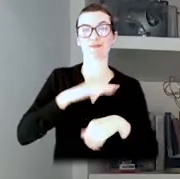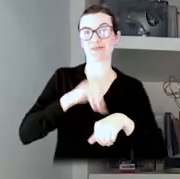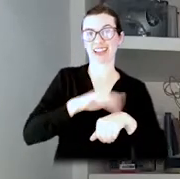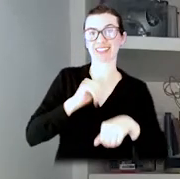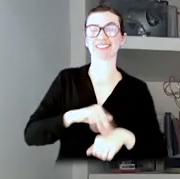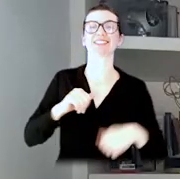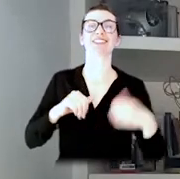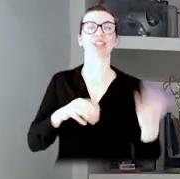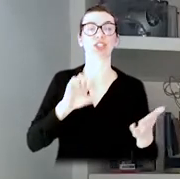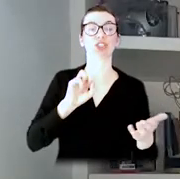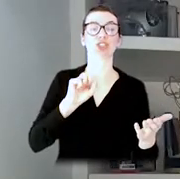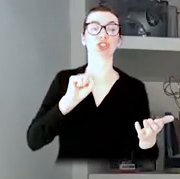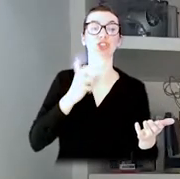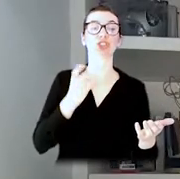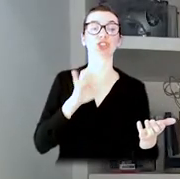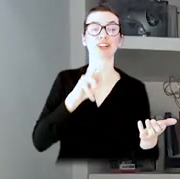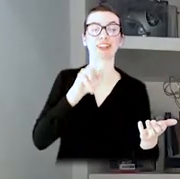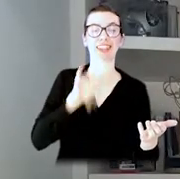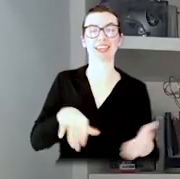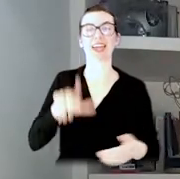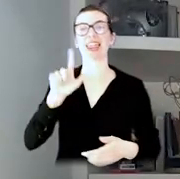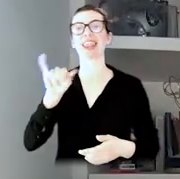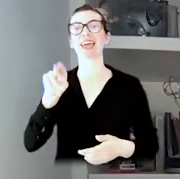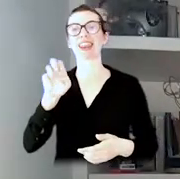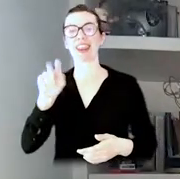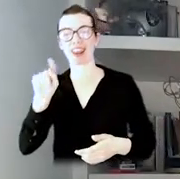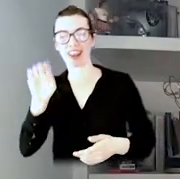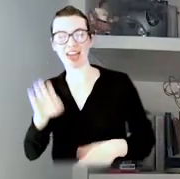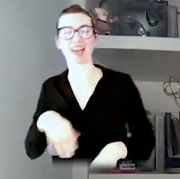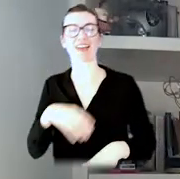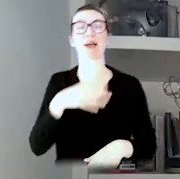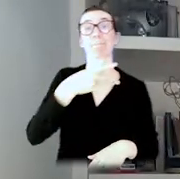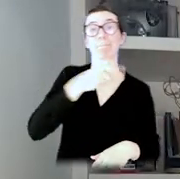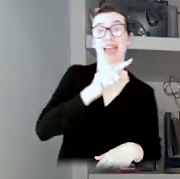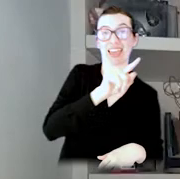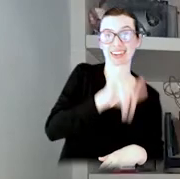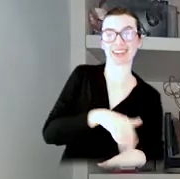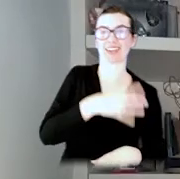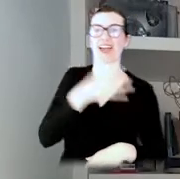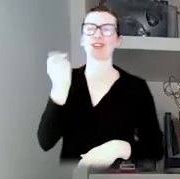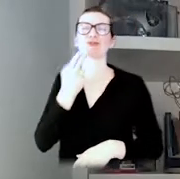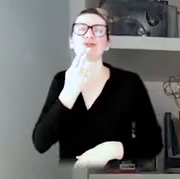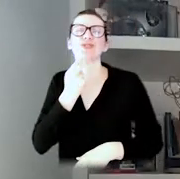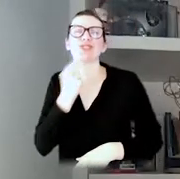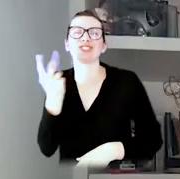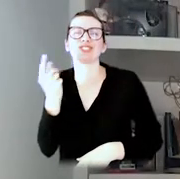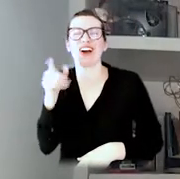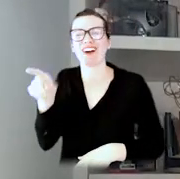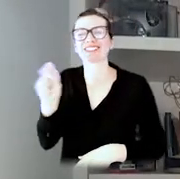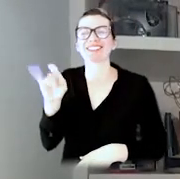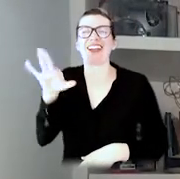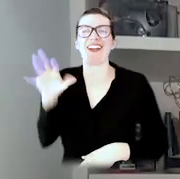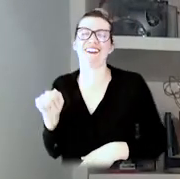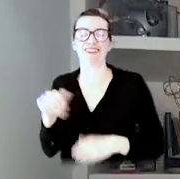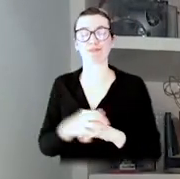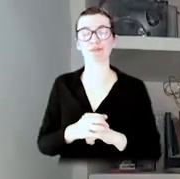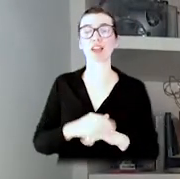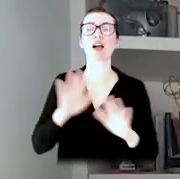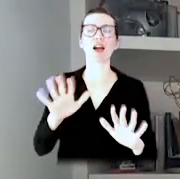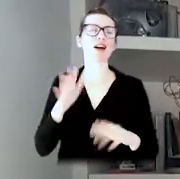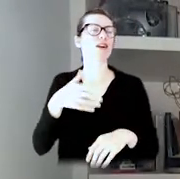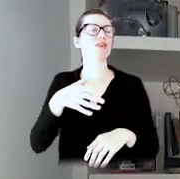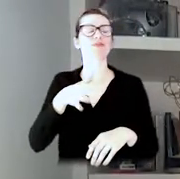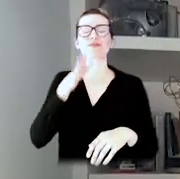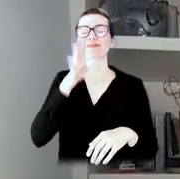and we cannot forget Miss Sierra, the cutest dog ever. And ladies, I feel remiss that I didn't ask you in